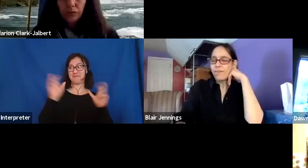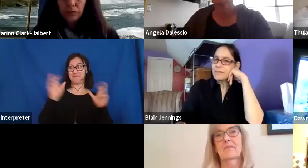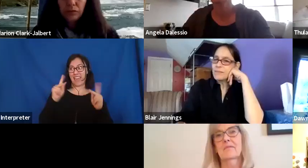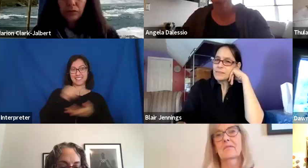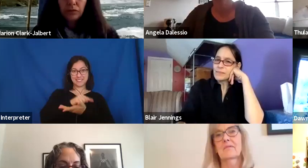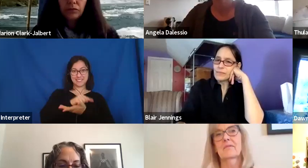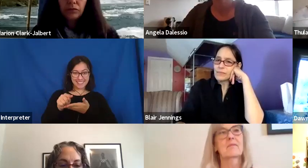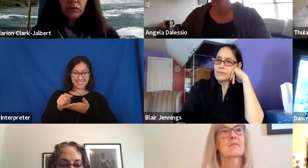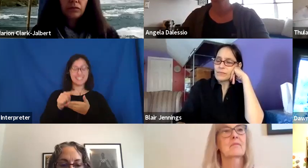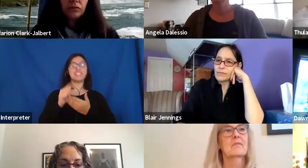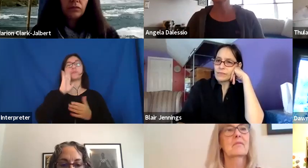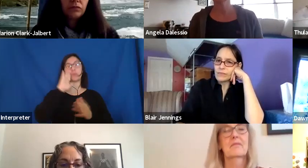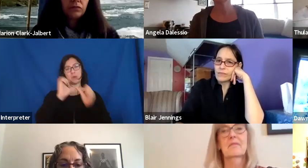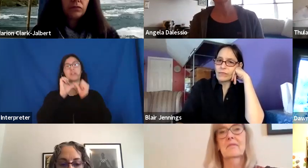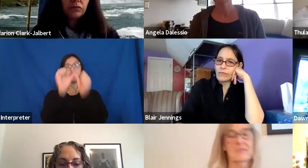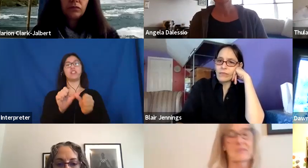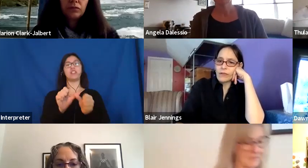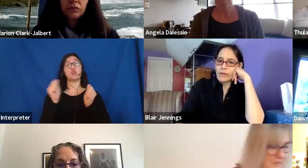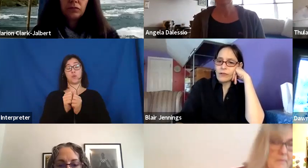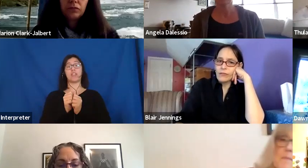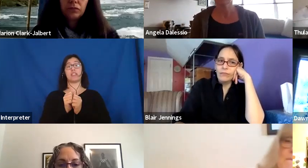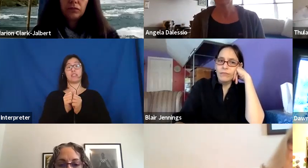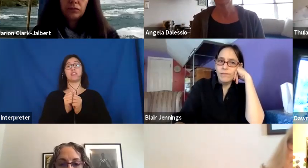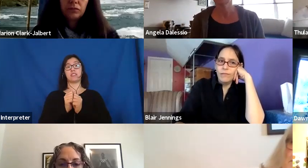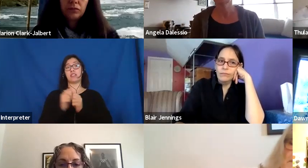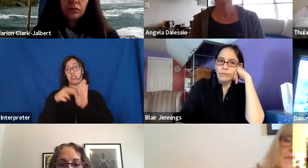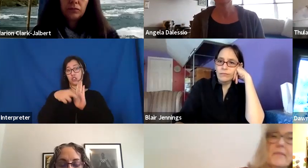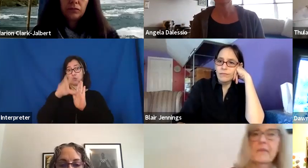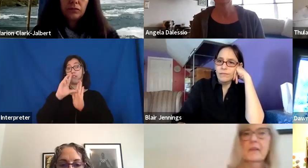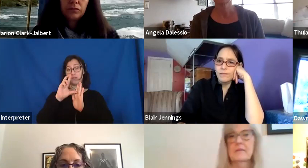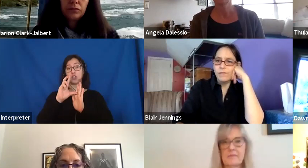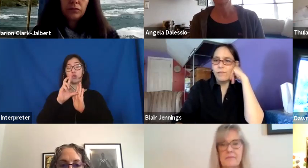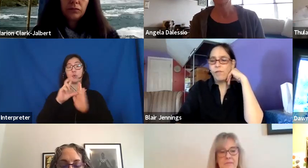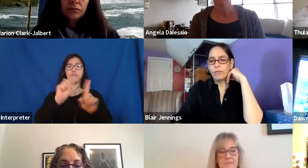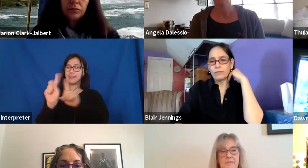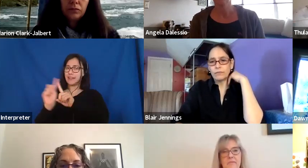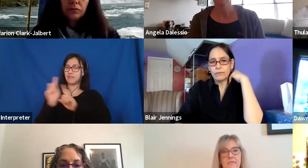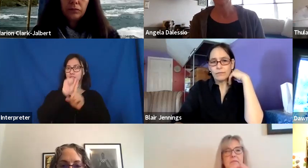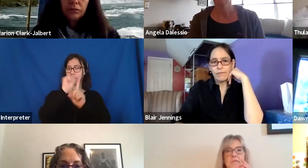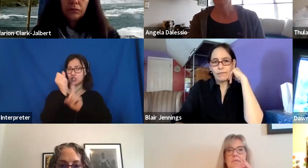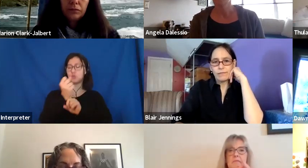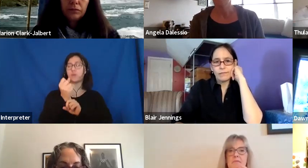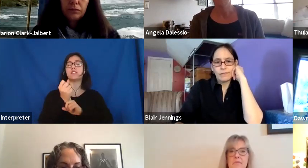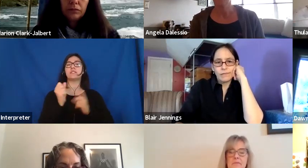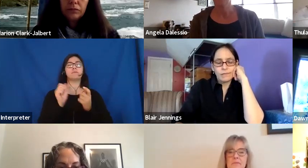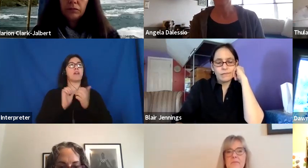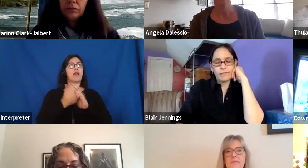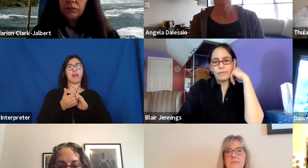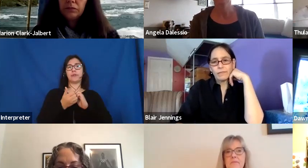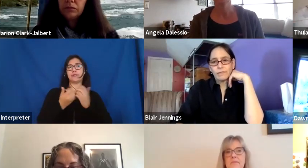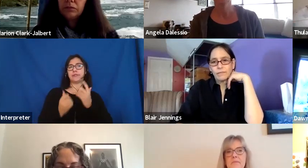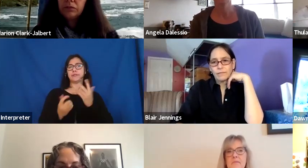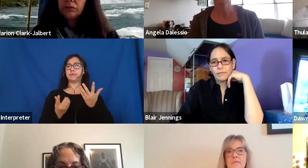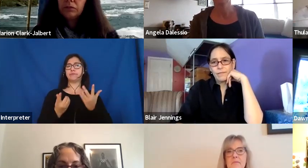going to continue with our review of scenarios to address bias, microaggressions,